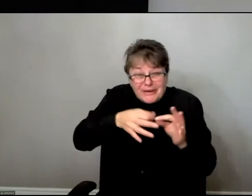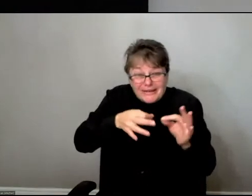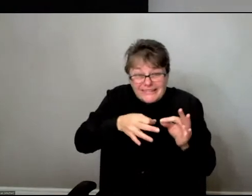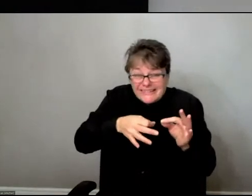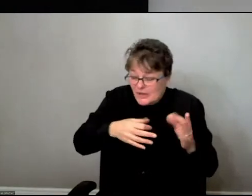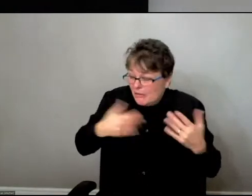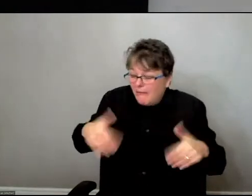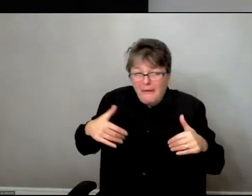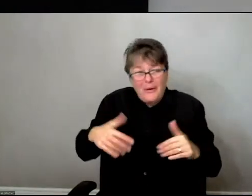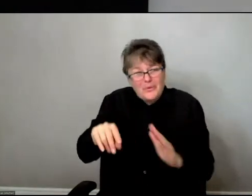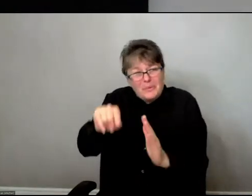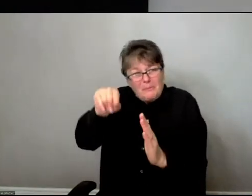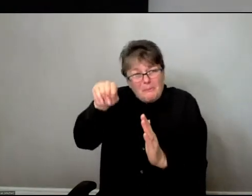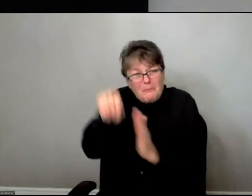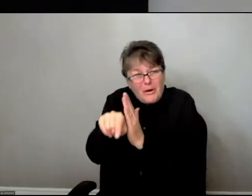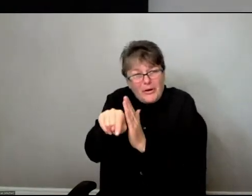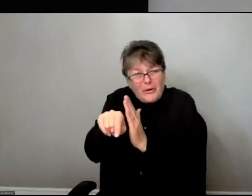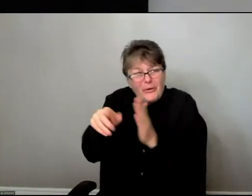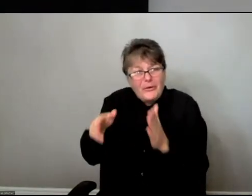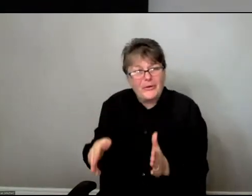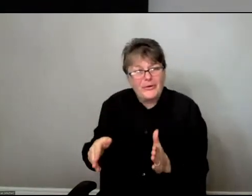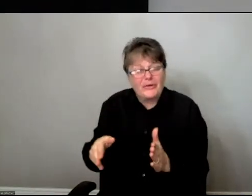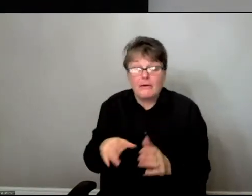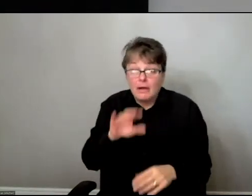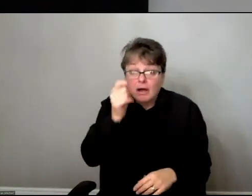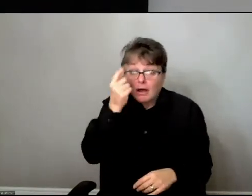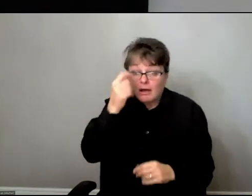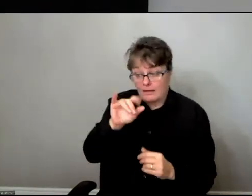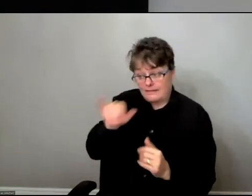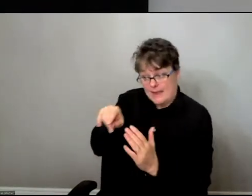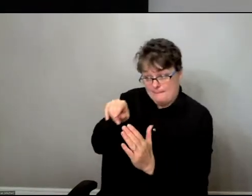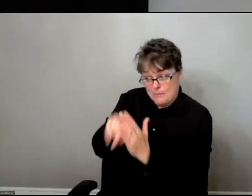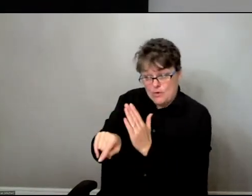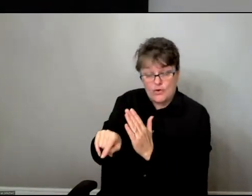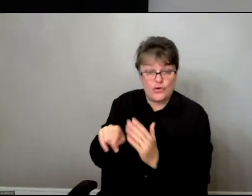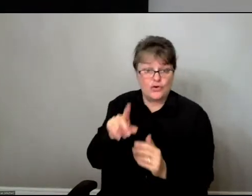This crime of murder comes with a life sentence, but with that